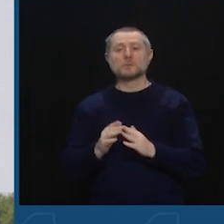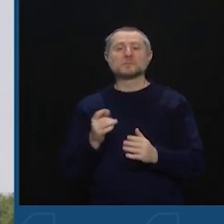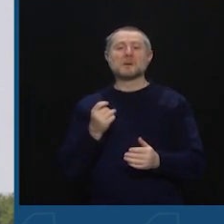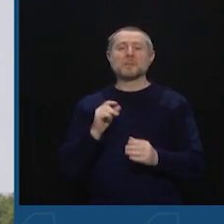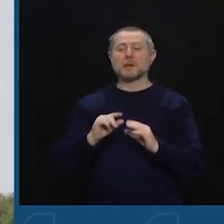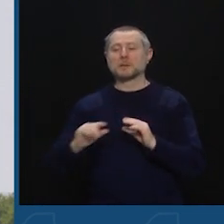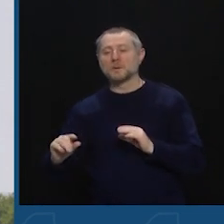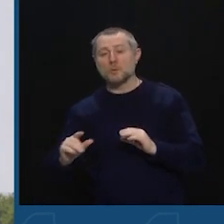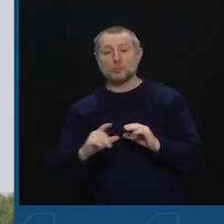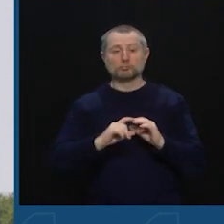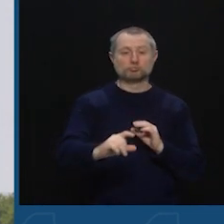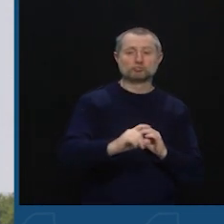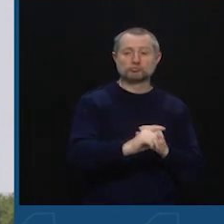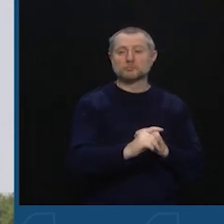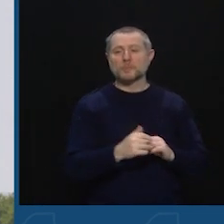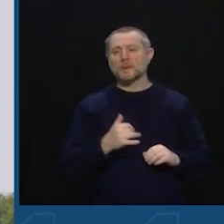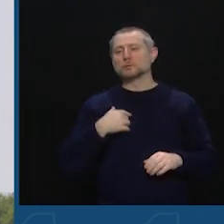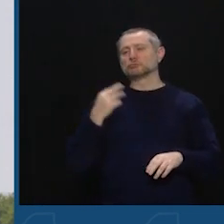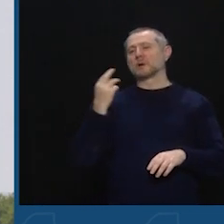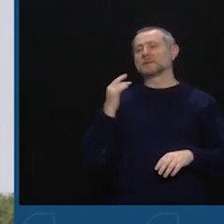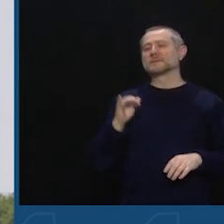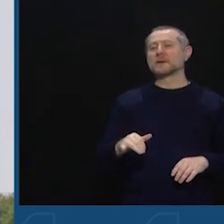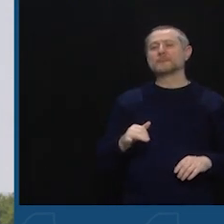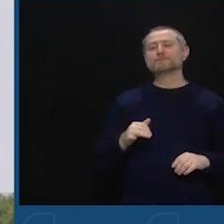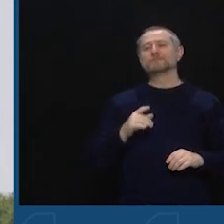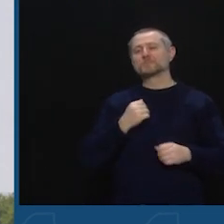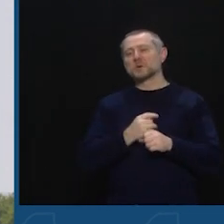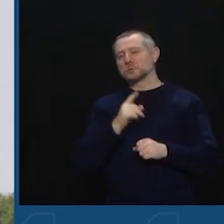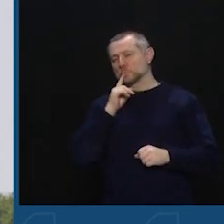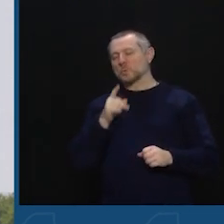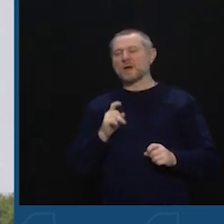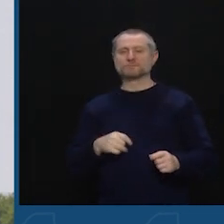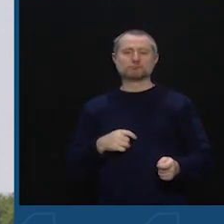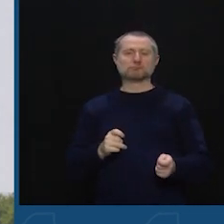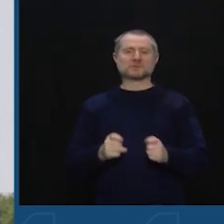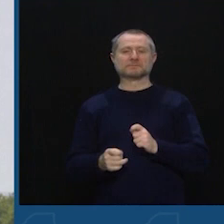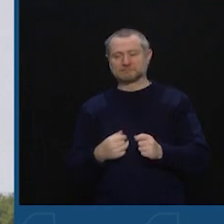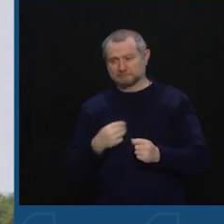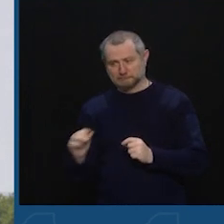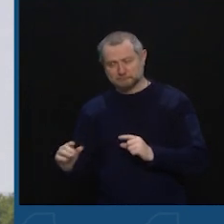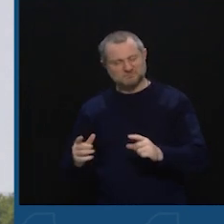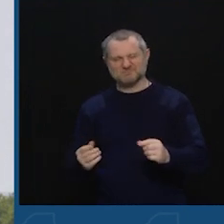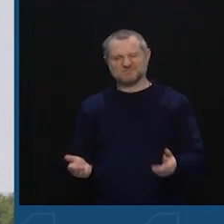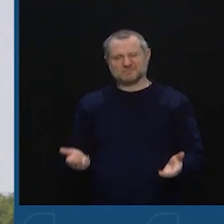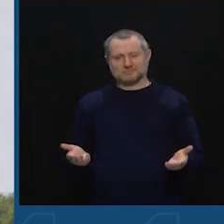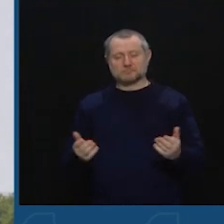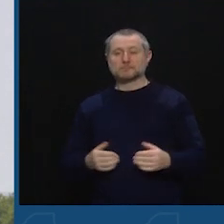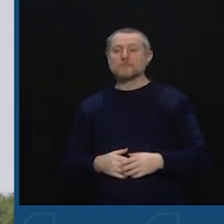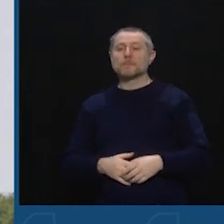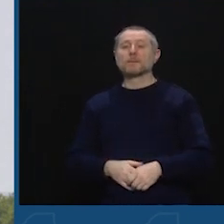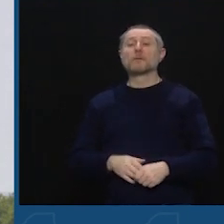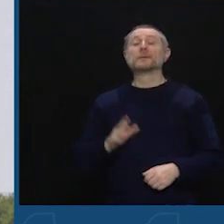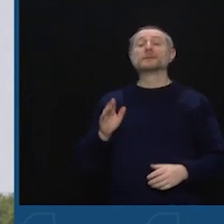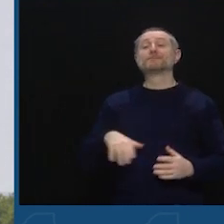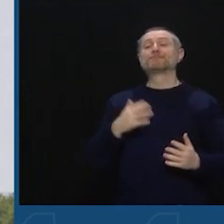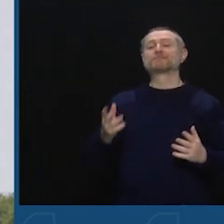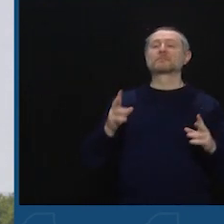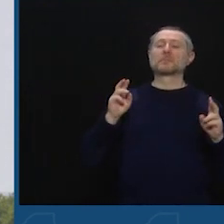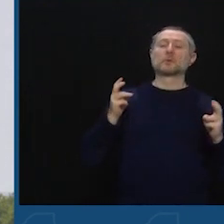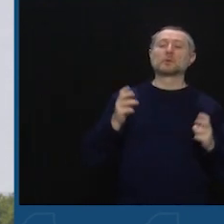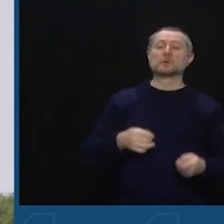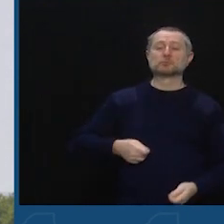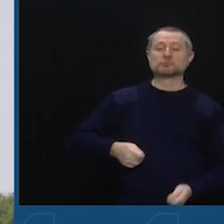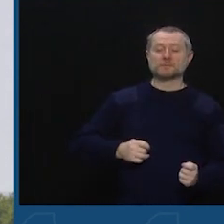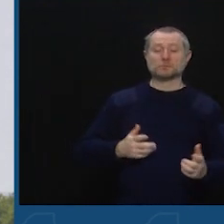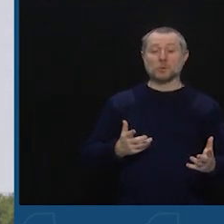larger developments. So I saw that personally. I want to make sure we change that as well. Also, shovel ready, as I mentioned before.